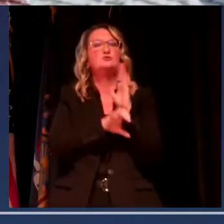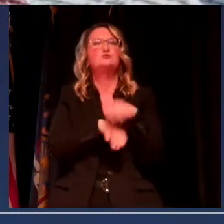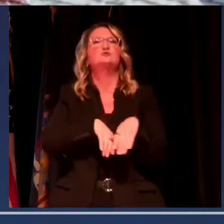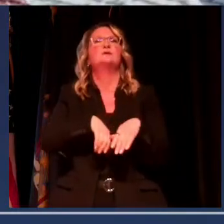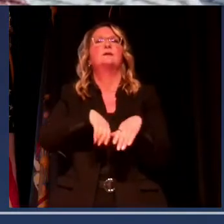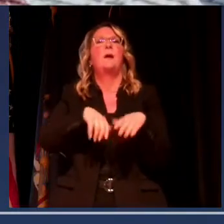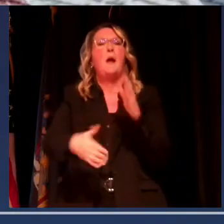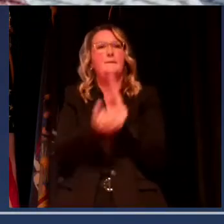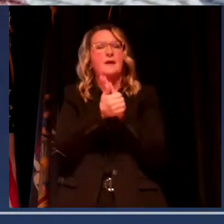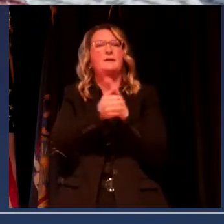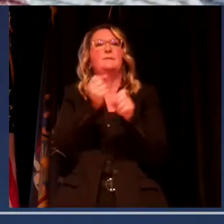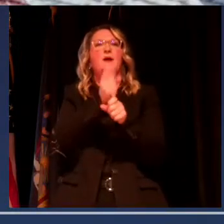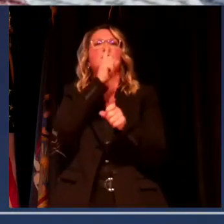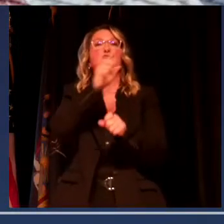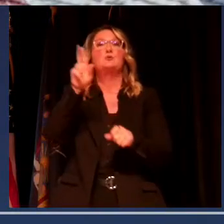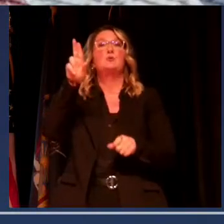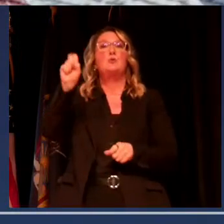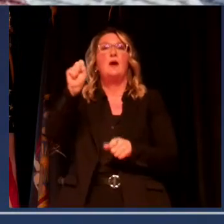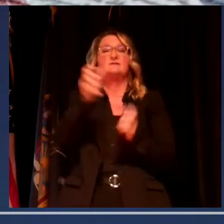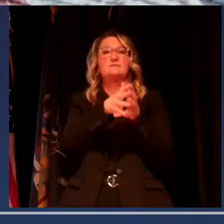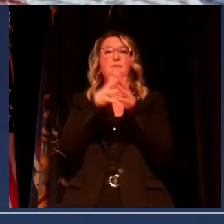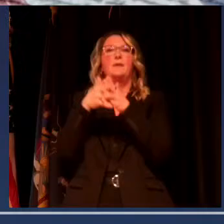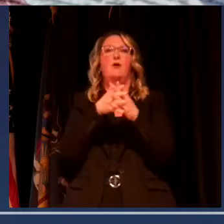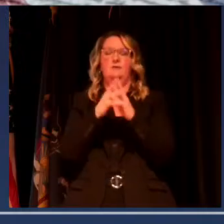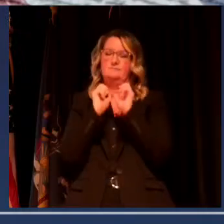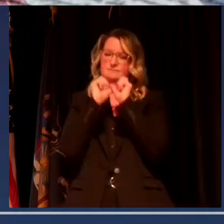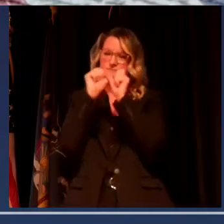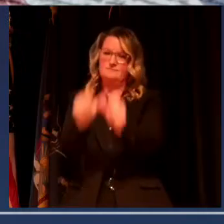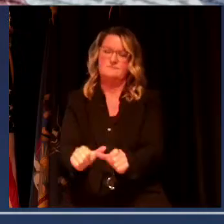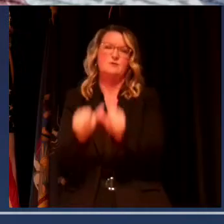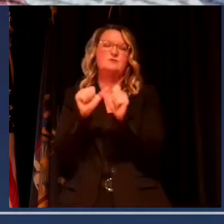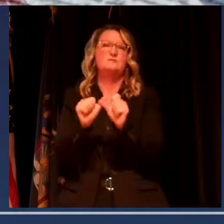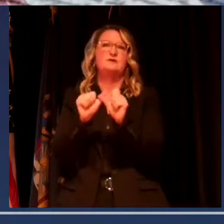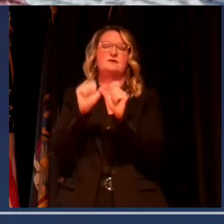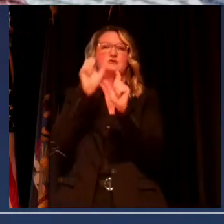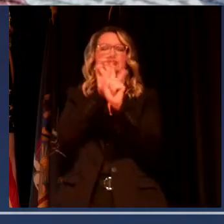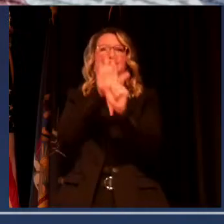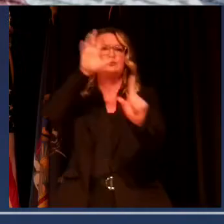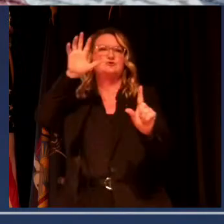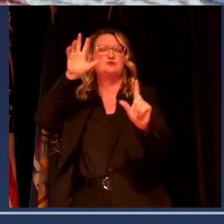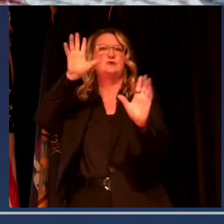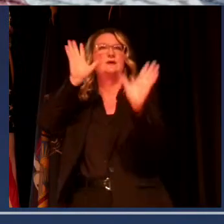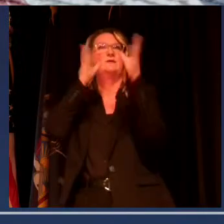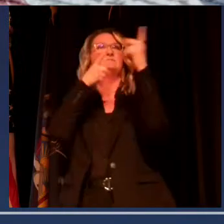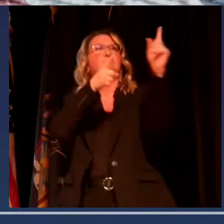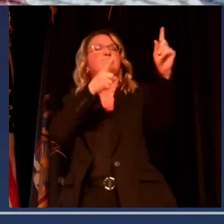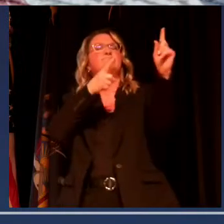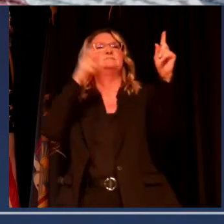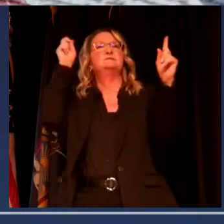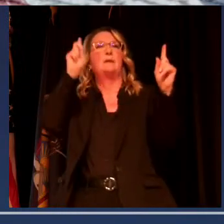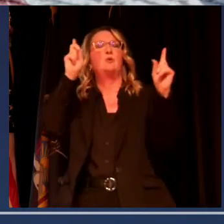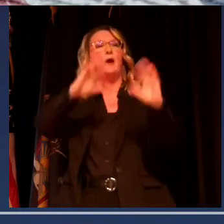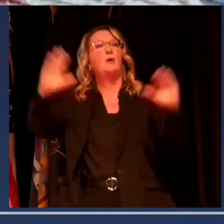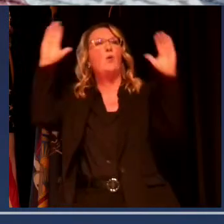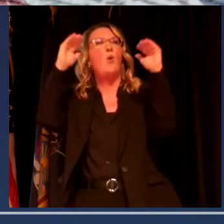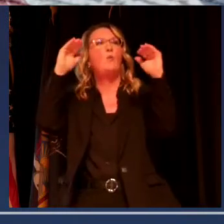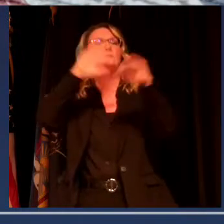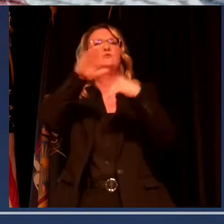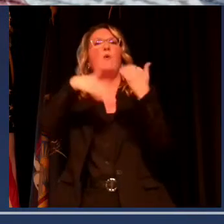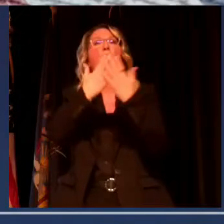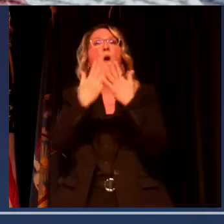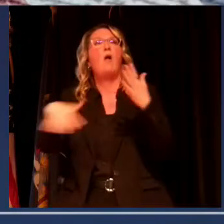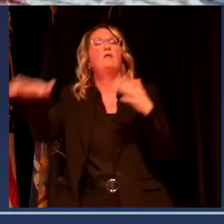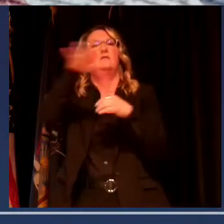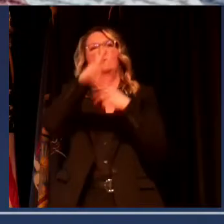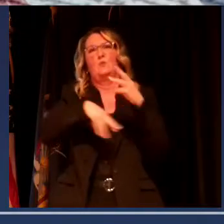and ensure that the United States of America continues to be a shining beacon of democratic hope to all others